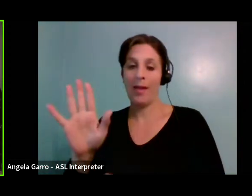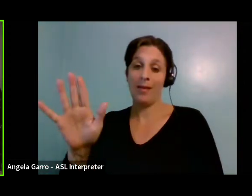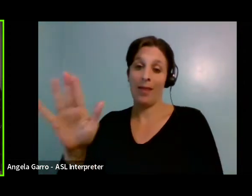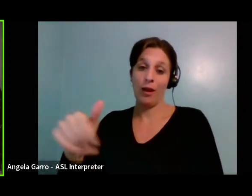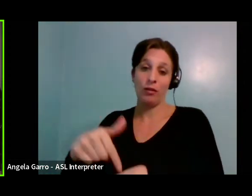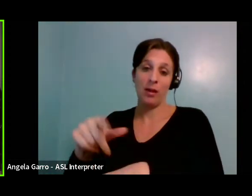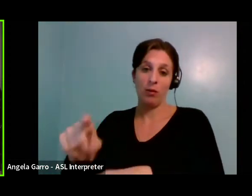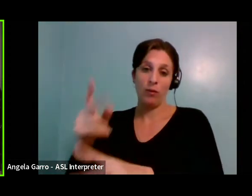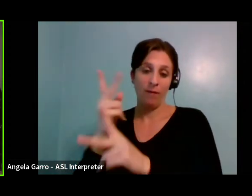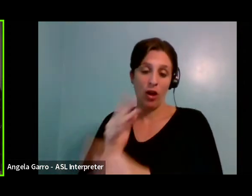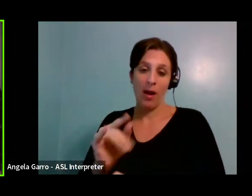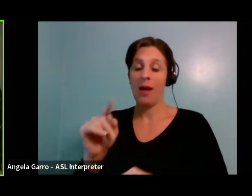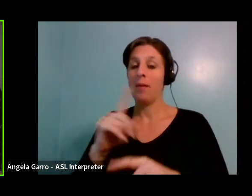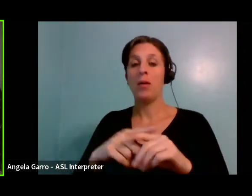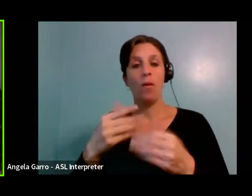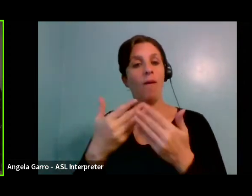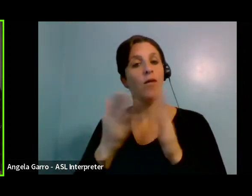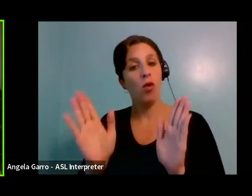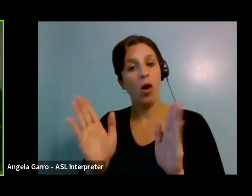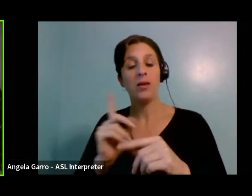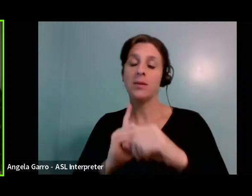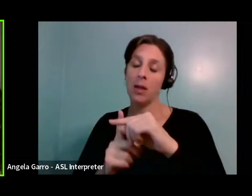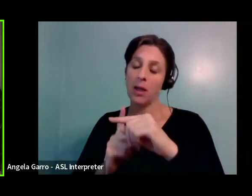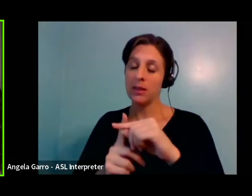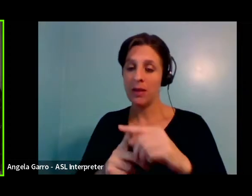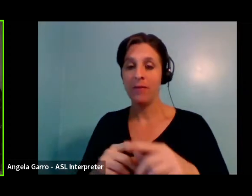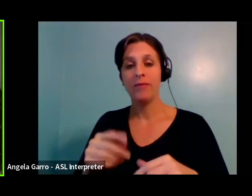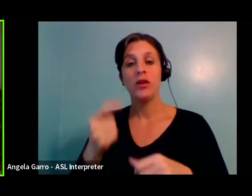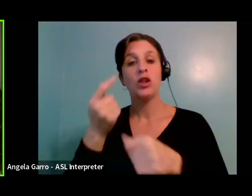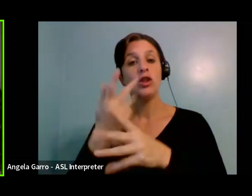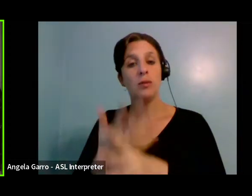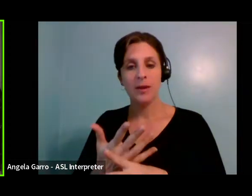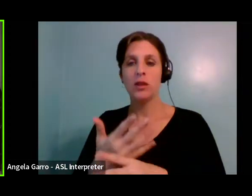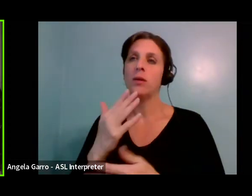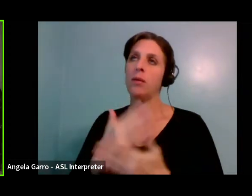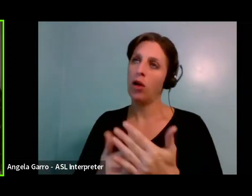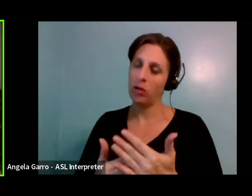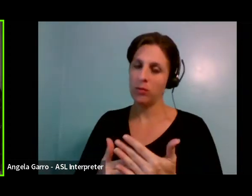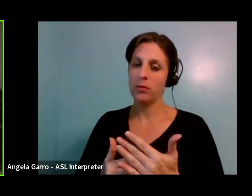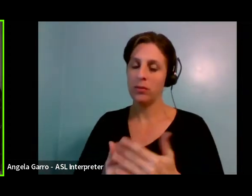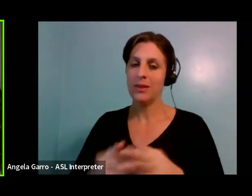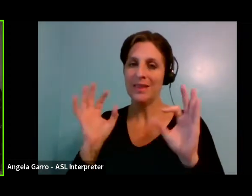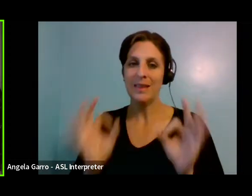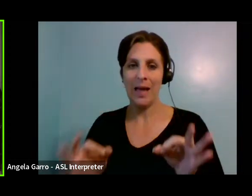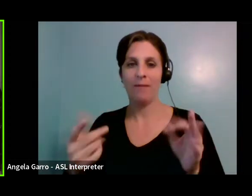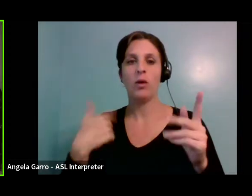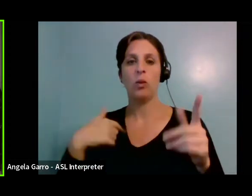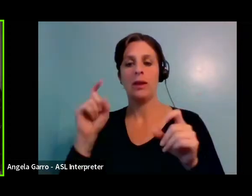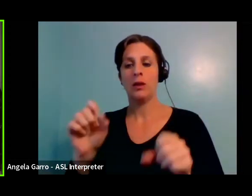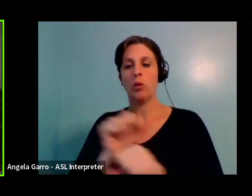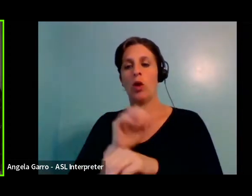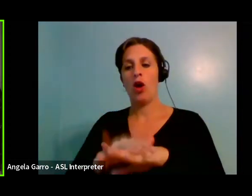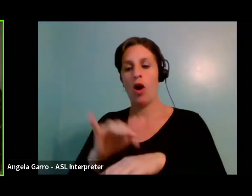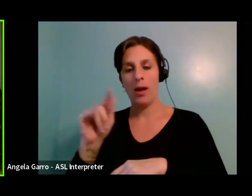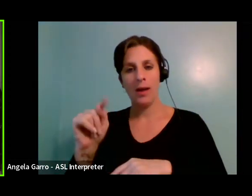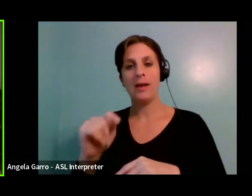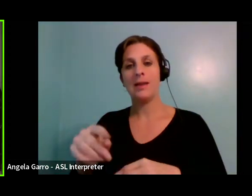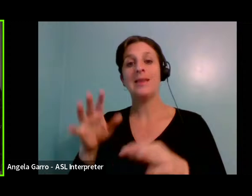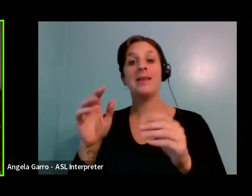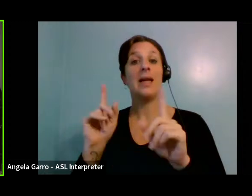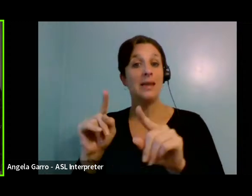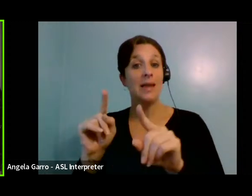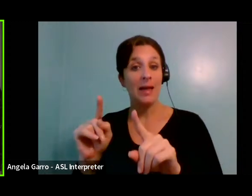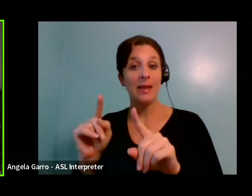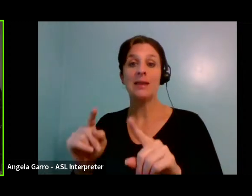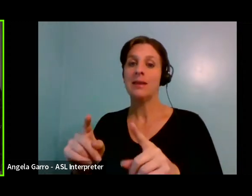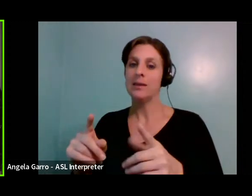But overall, I think it is positive. The supervision part is definitely something we need to work on. The attendance part is something everybody does